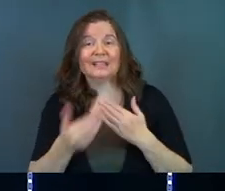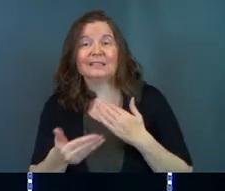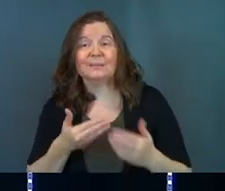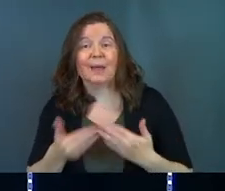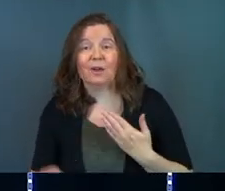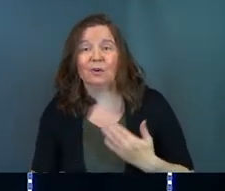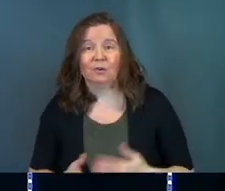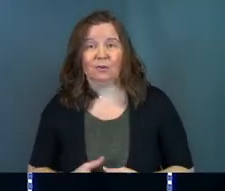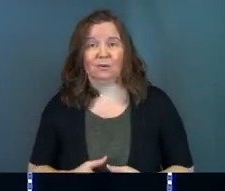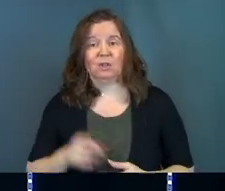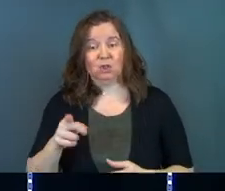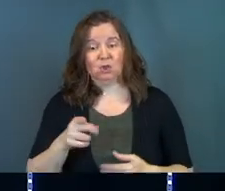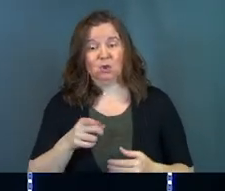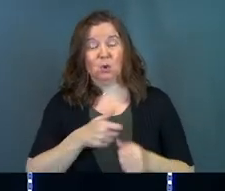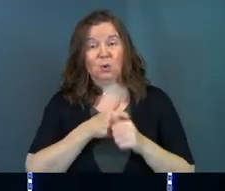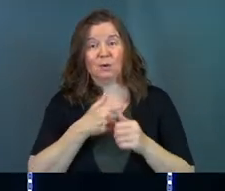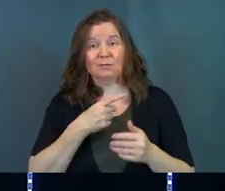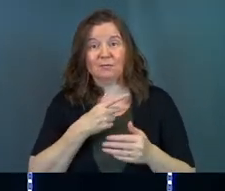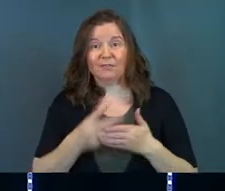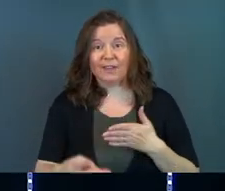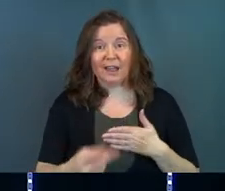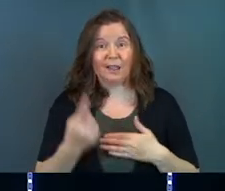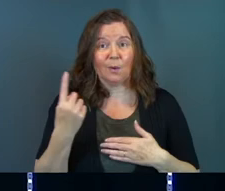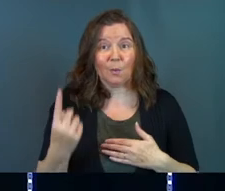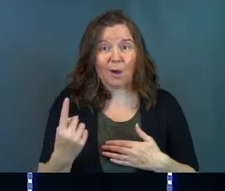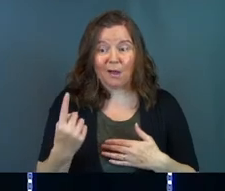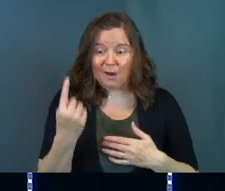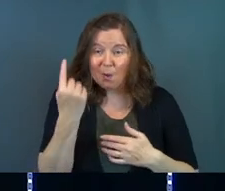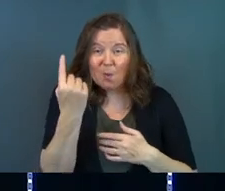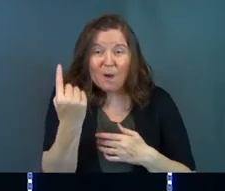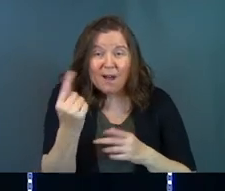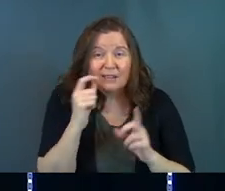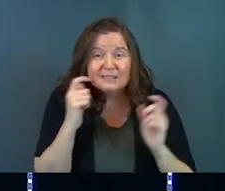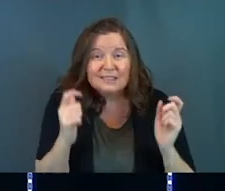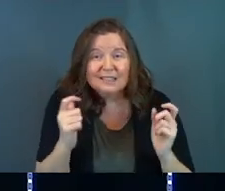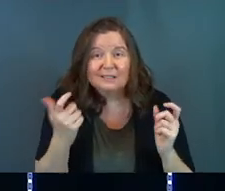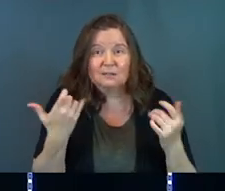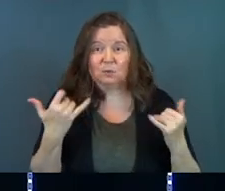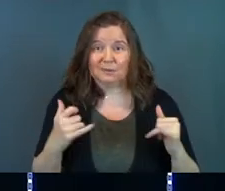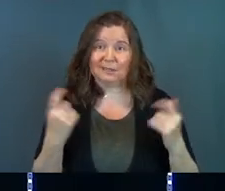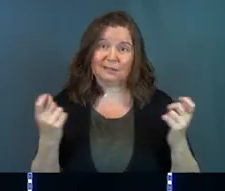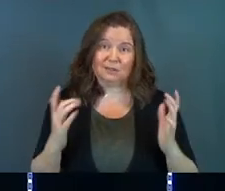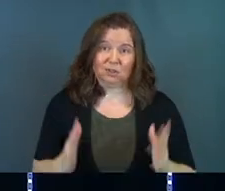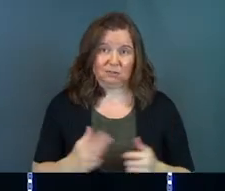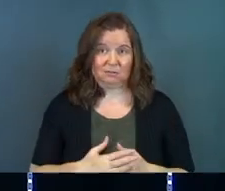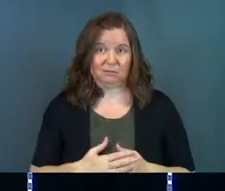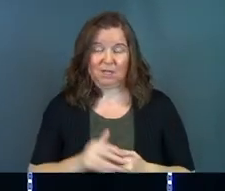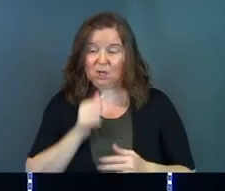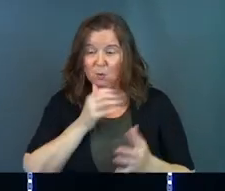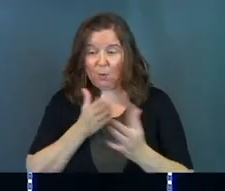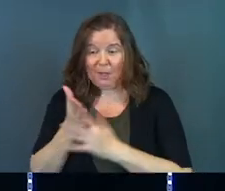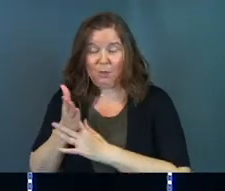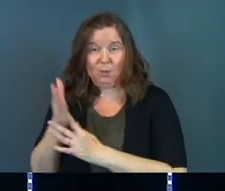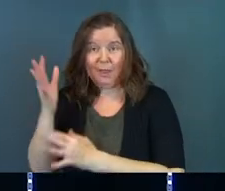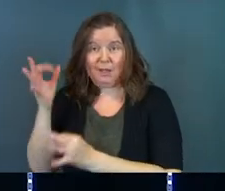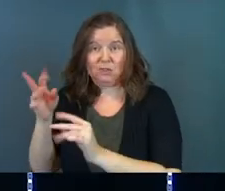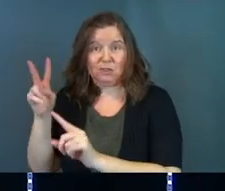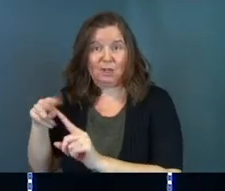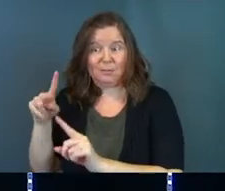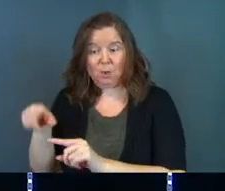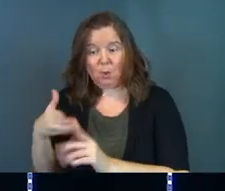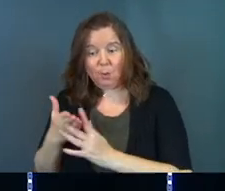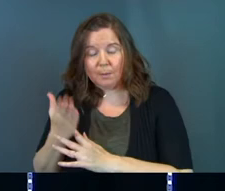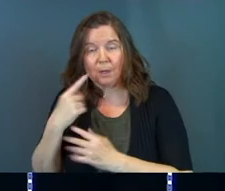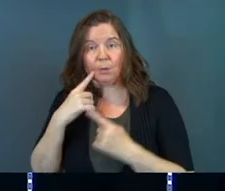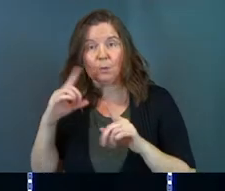matter. You follow just one. You follow just this one. And you won't make it through that judgment. The only